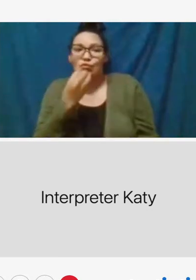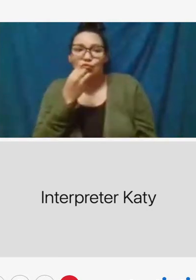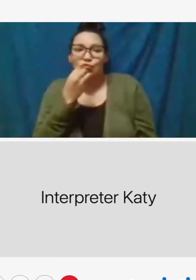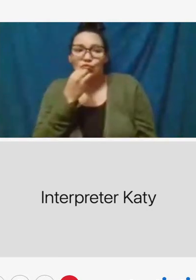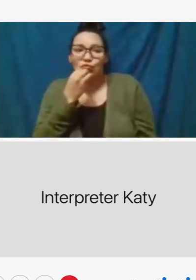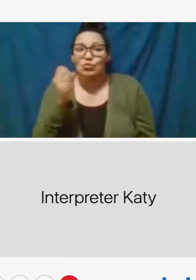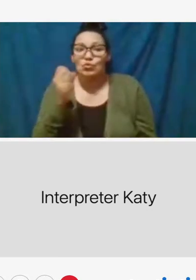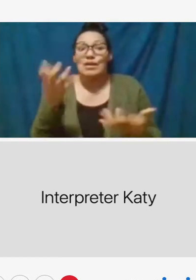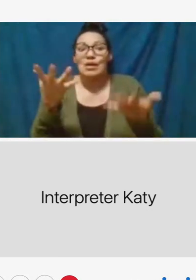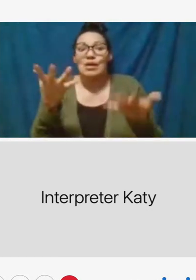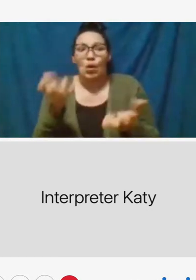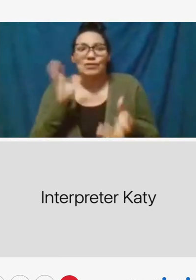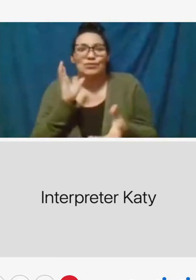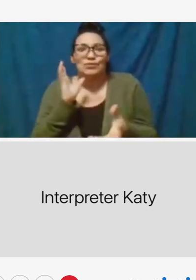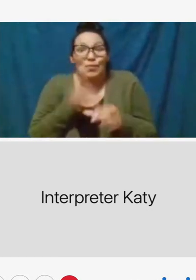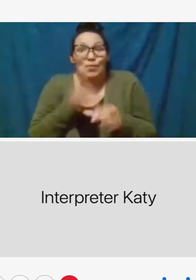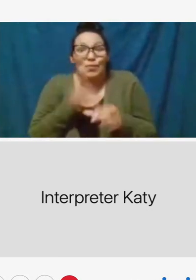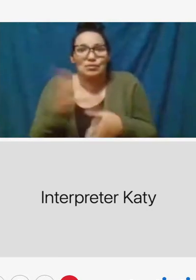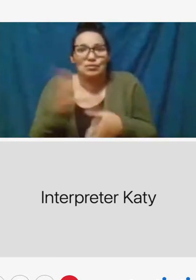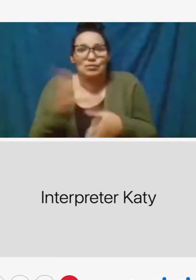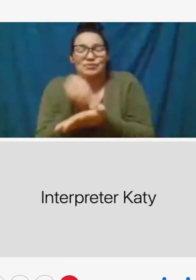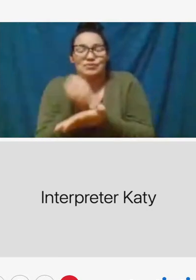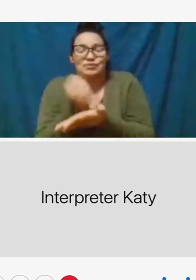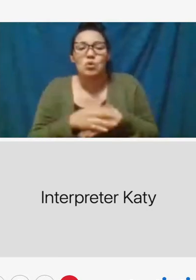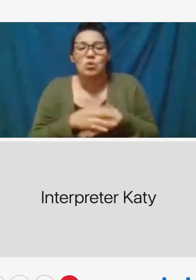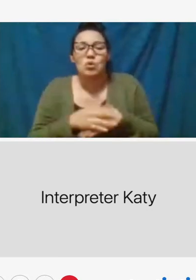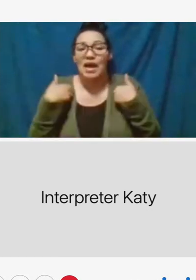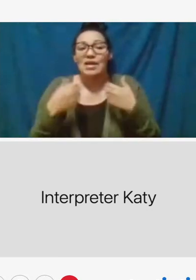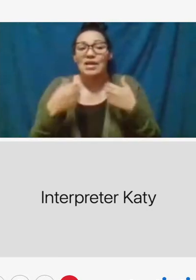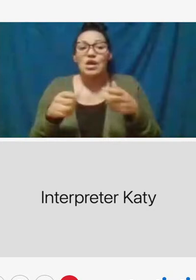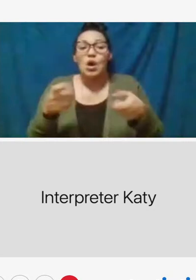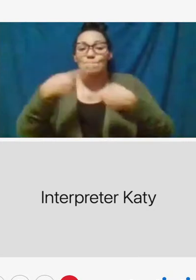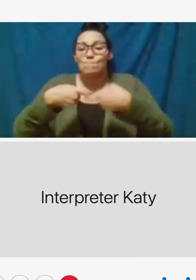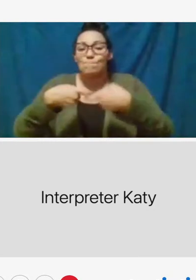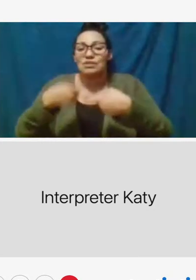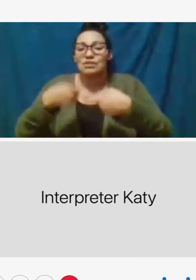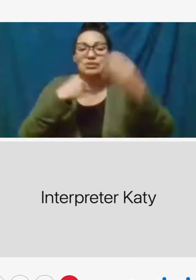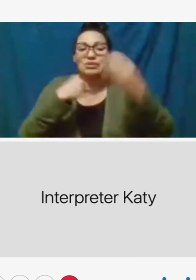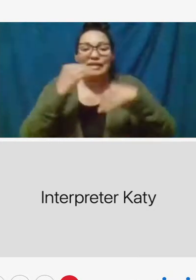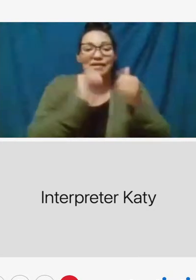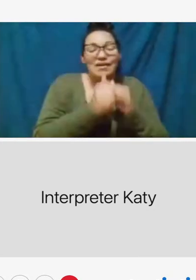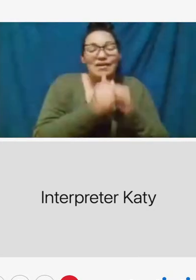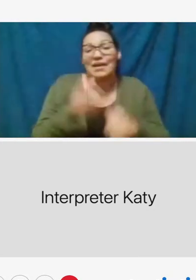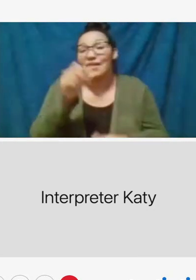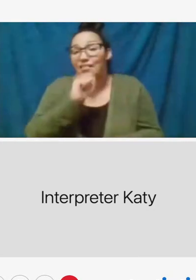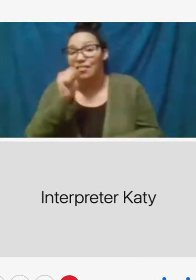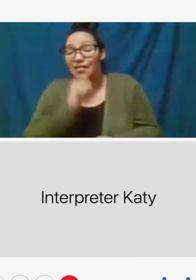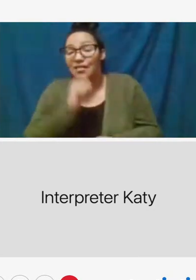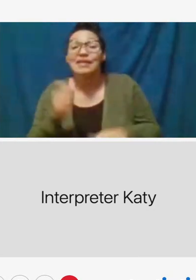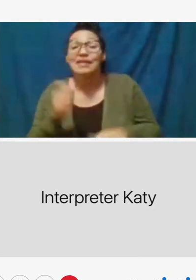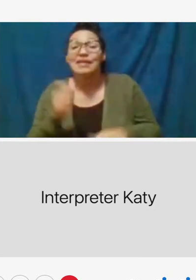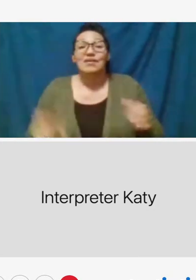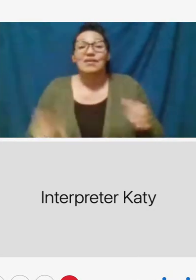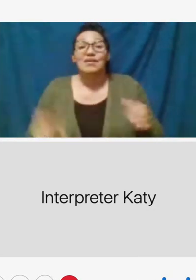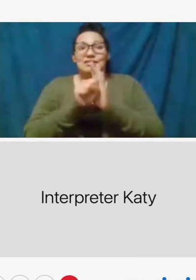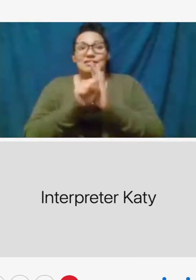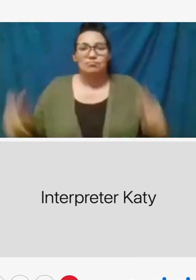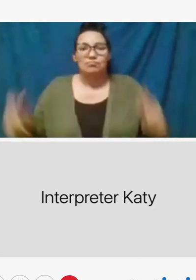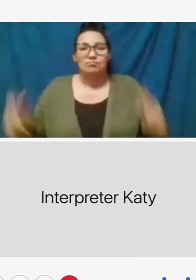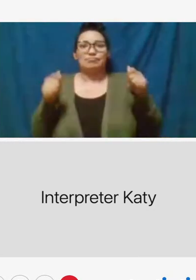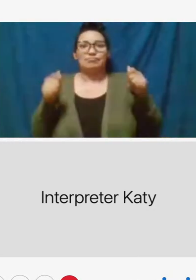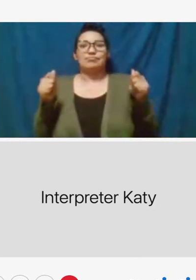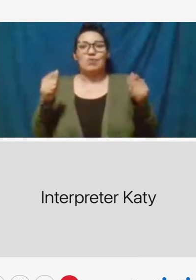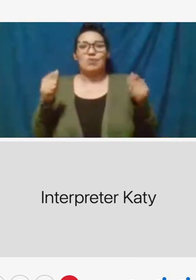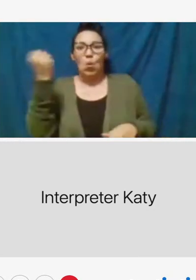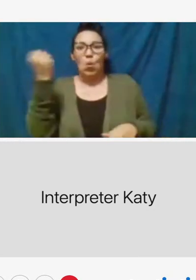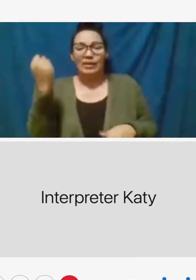participate we had a pretzel eating contest and ice cream eating contest and even a Stein holding contest we played German music and